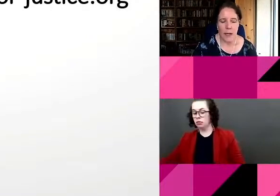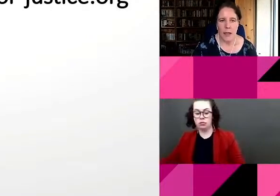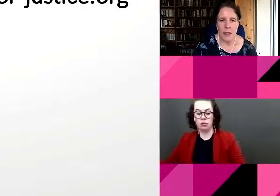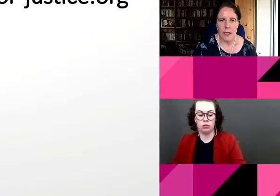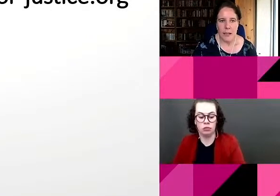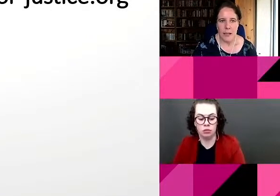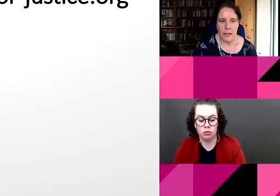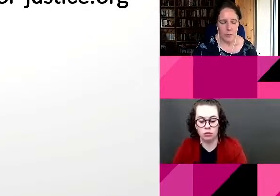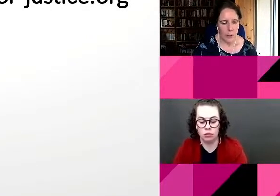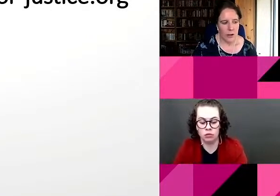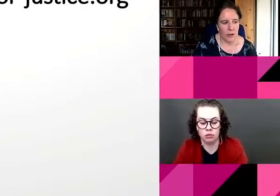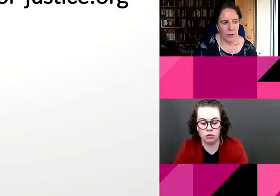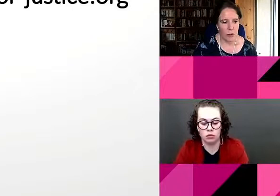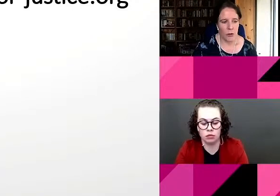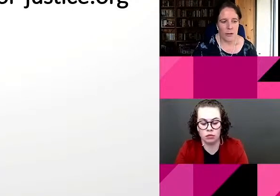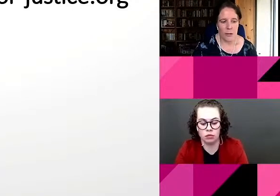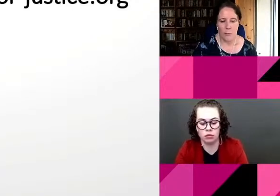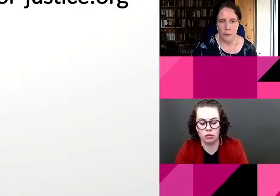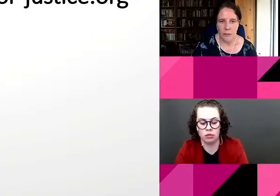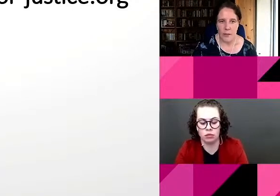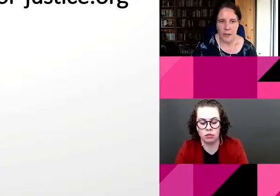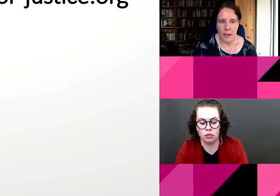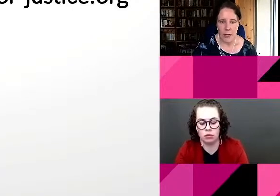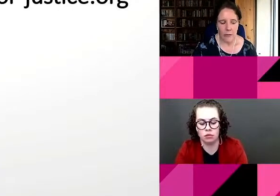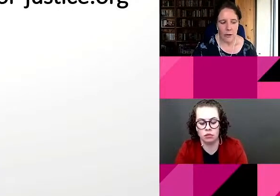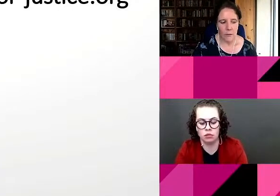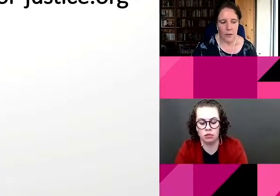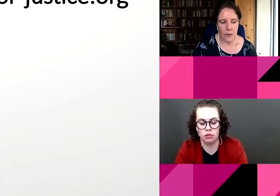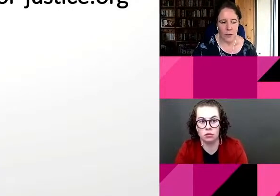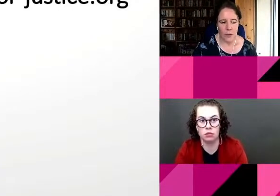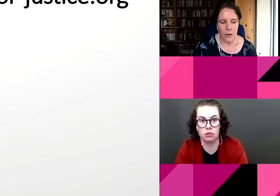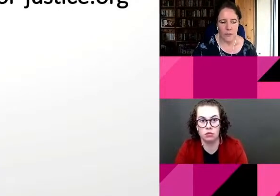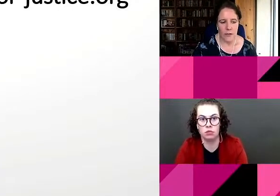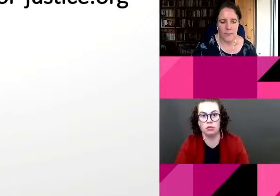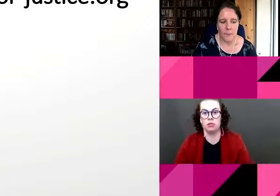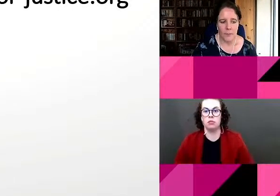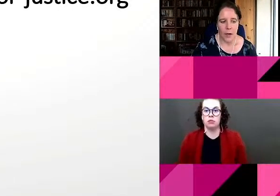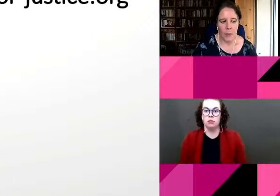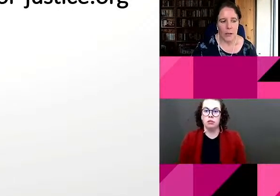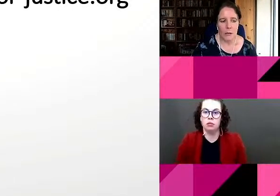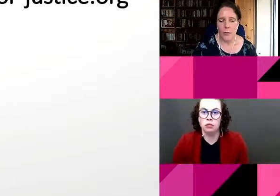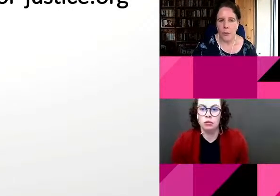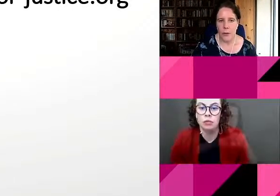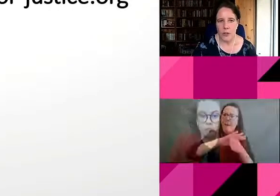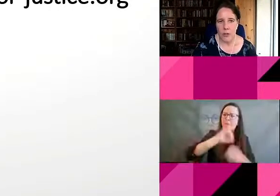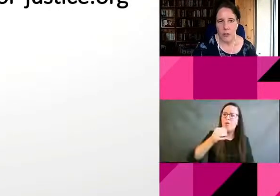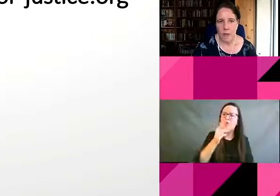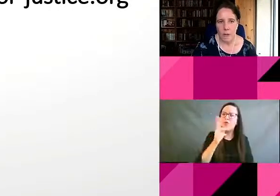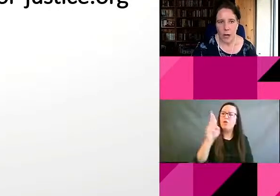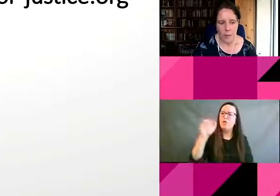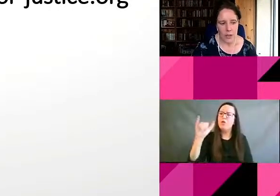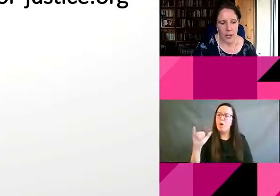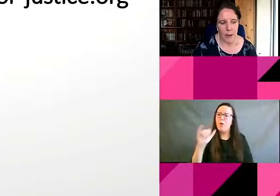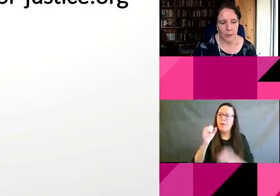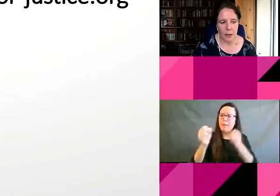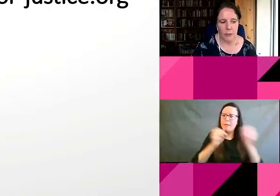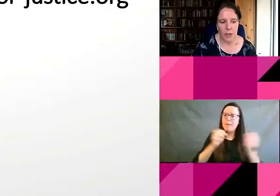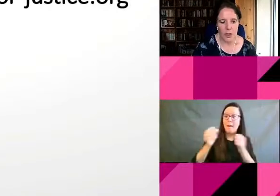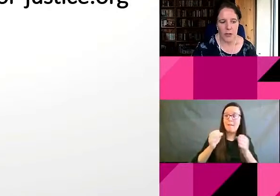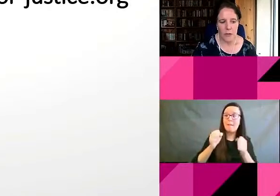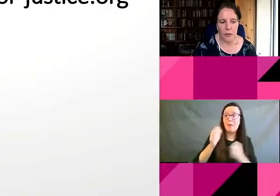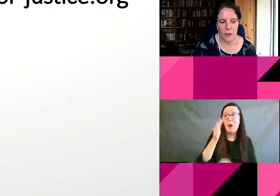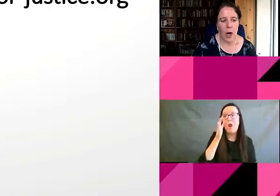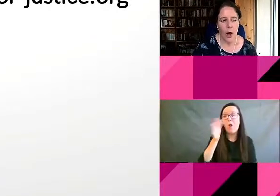Bill seeks to introduce improvements in the area of jury service, and we look forward to hearing from Raymond about